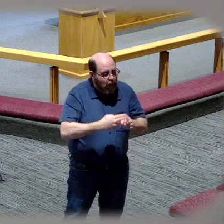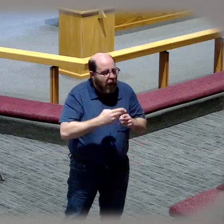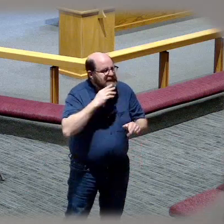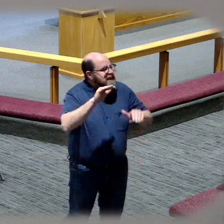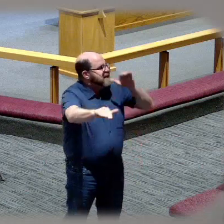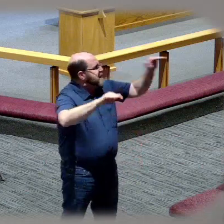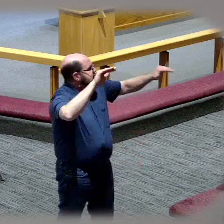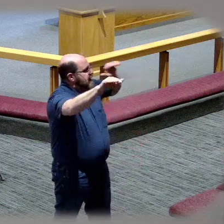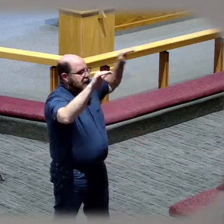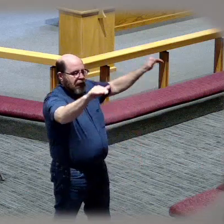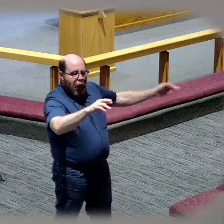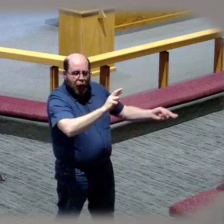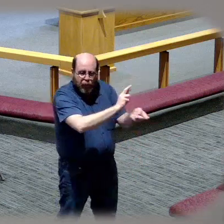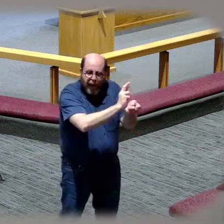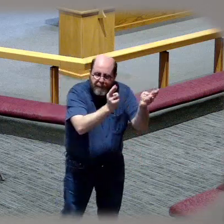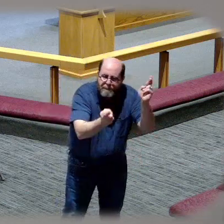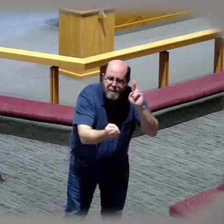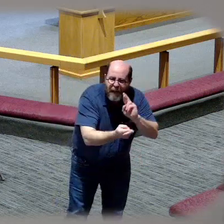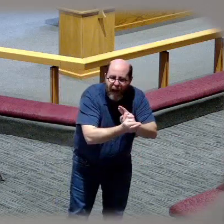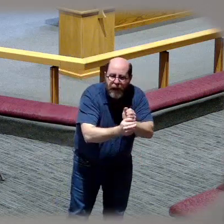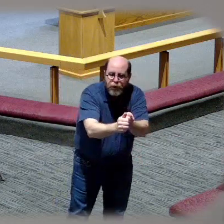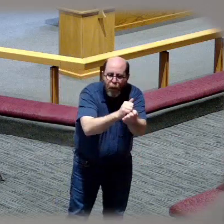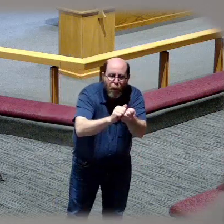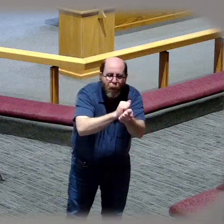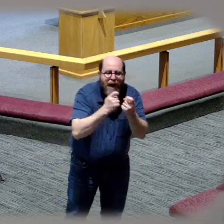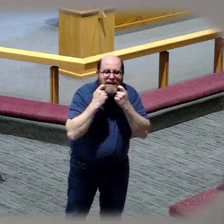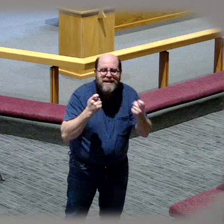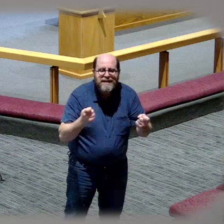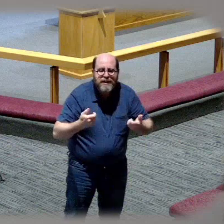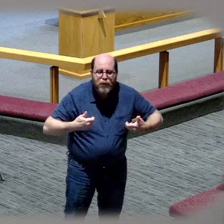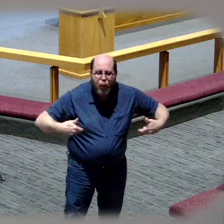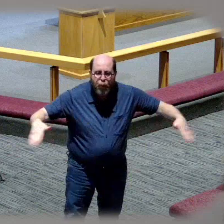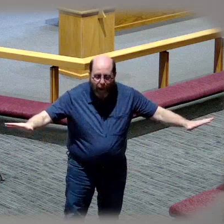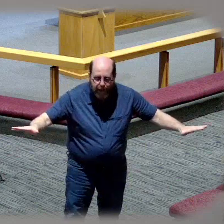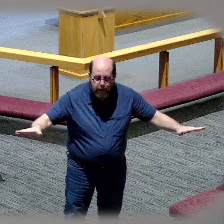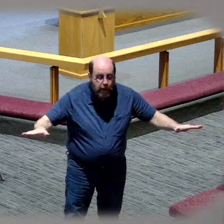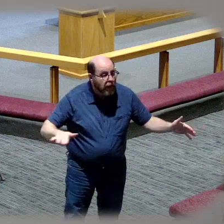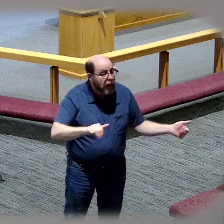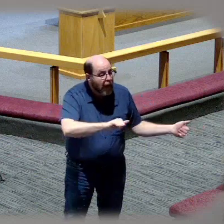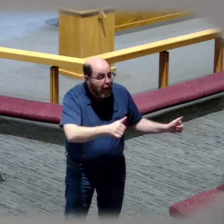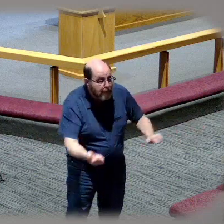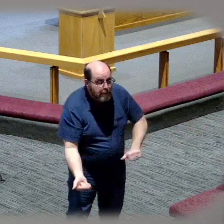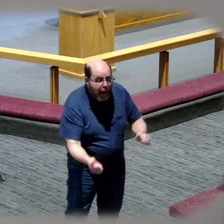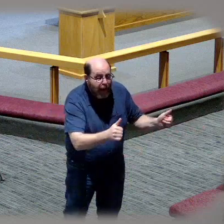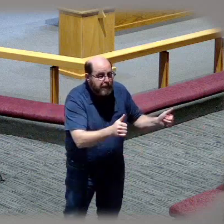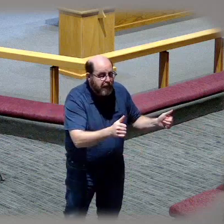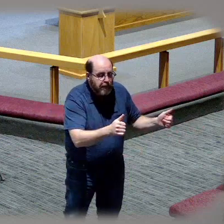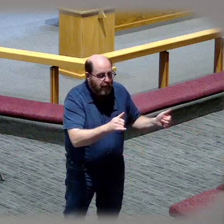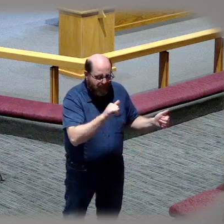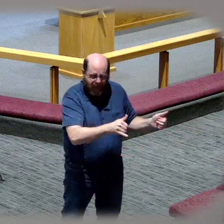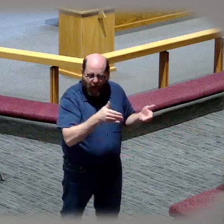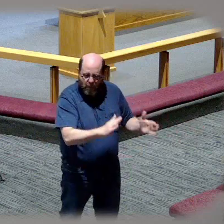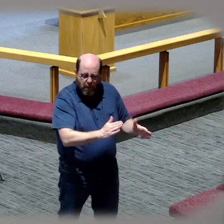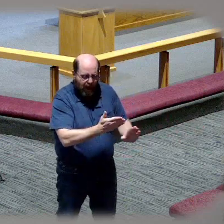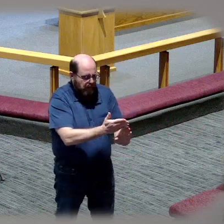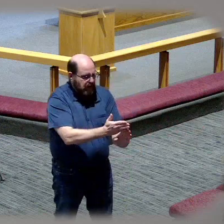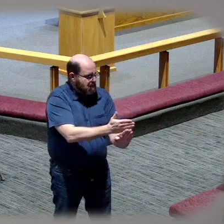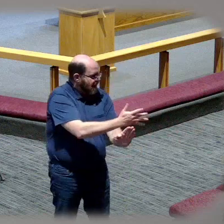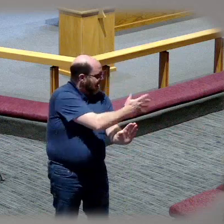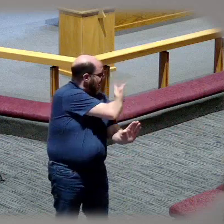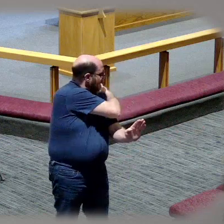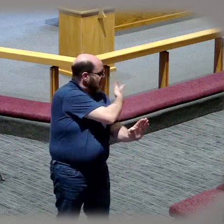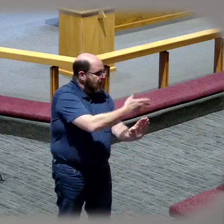and actually washing their sins away. Baptism has not been used this way in the scriptures